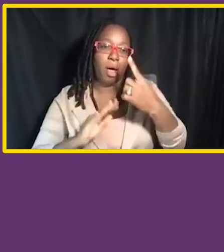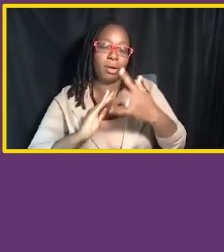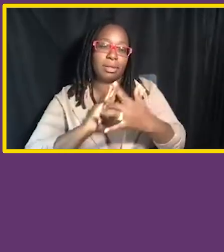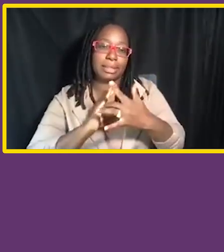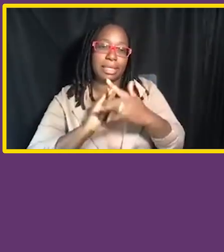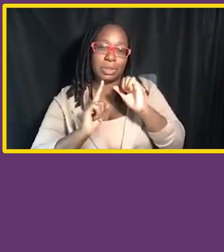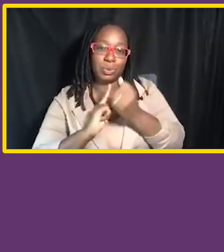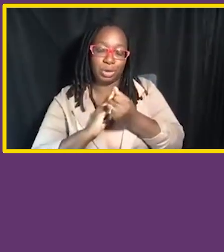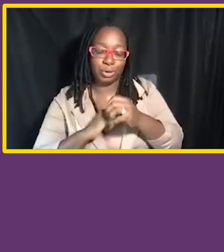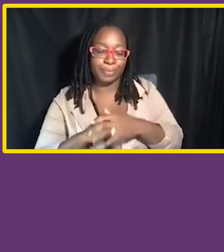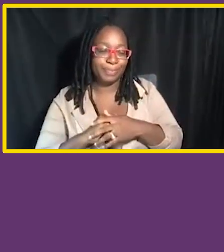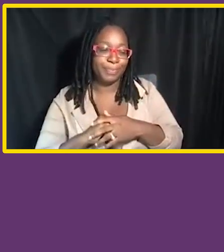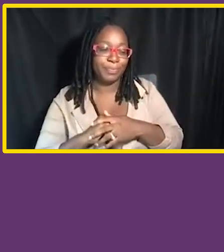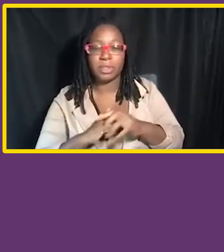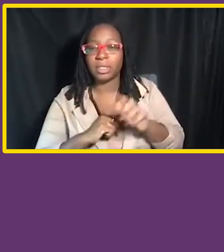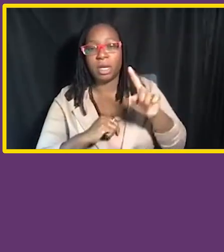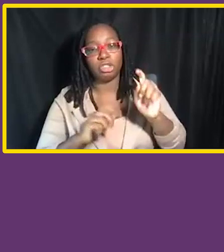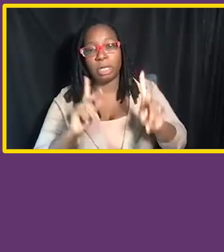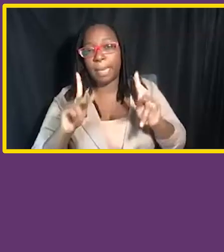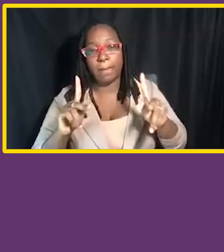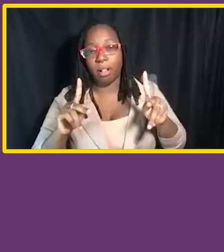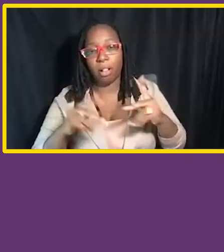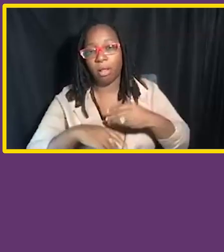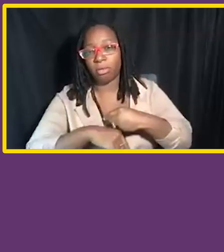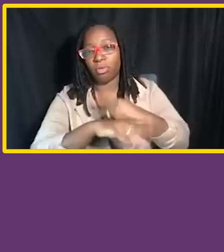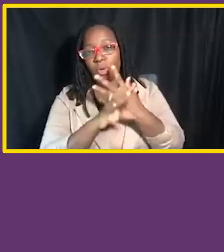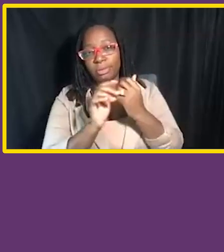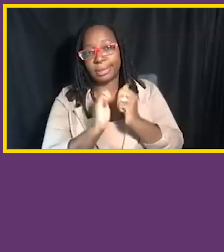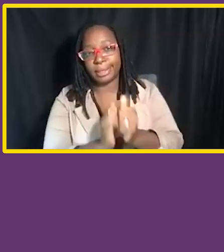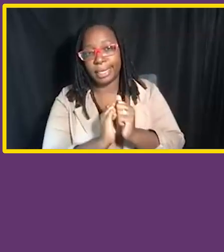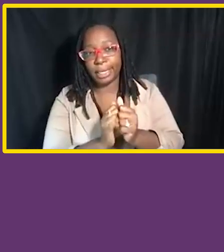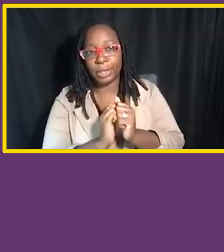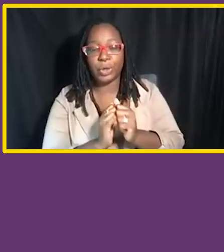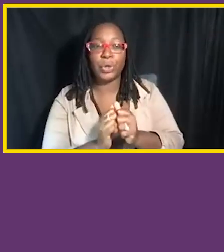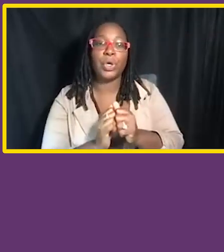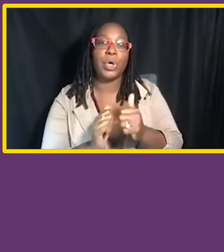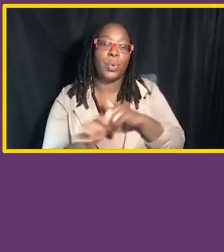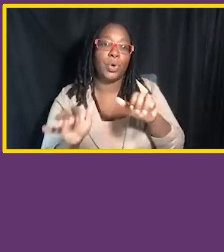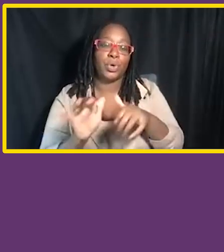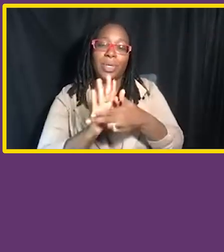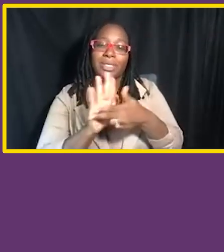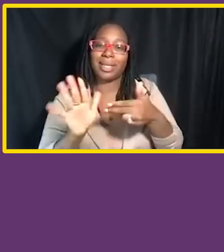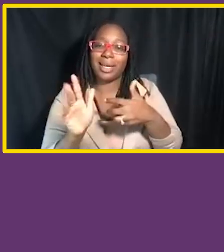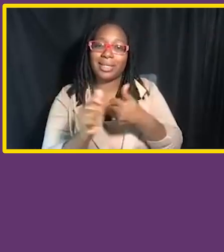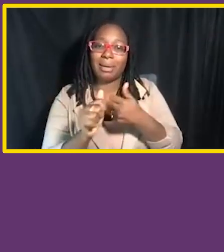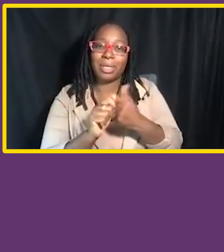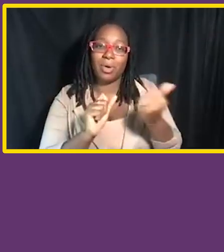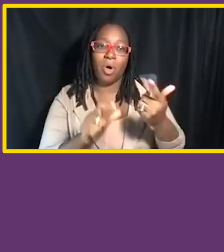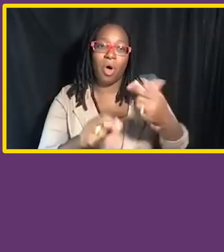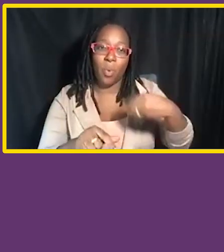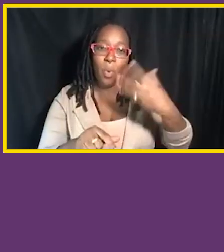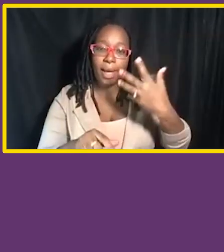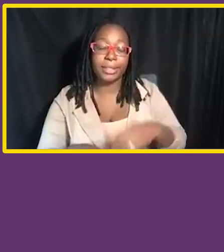I was on a call with 100 people. We were all doing status. Most of them were white people. And it was one Black woman's turn to